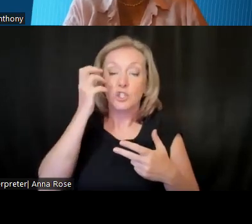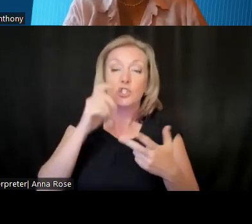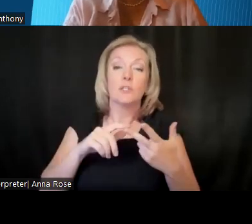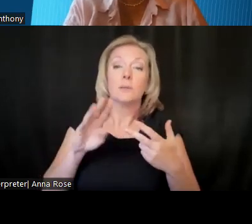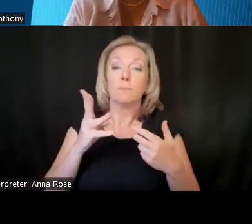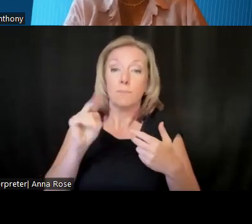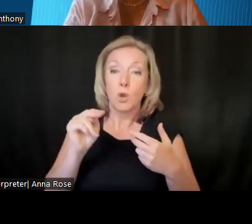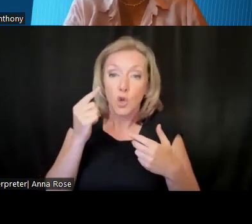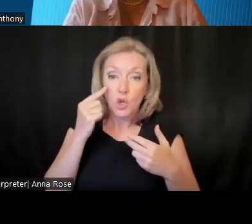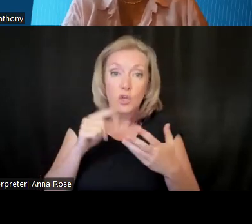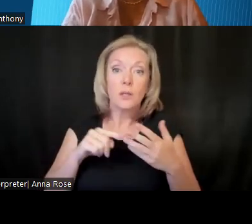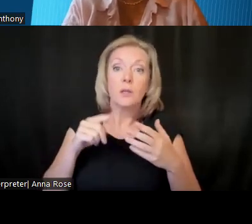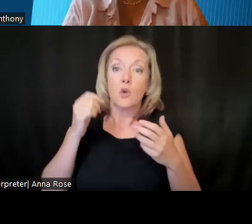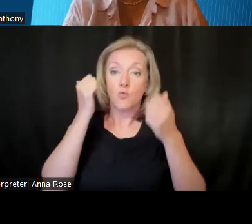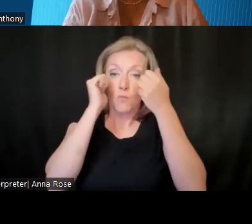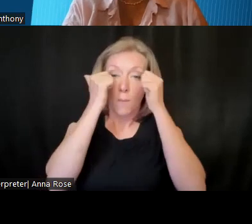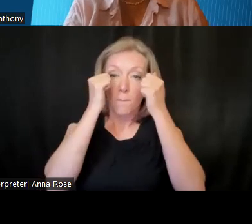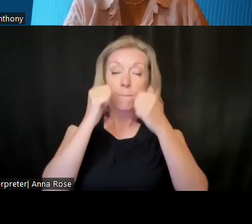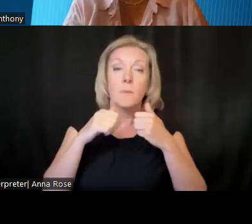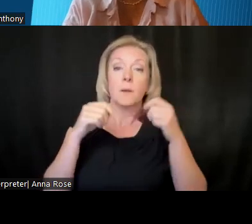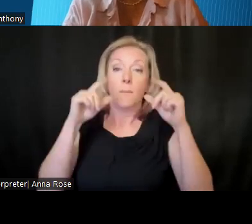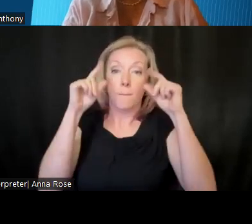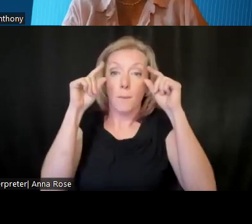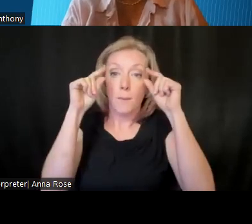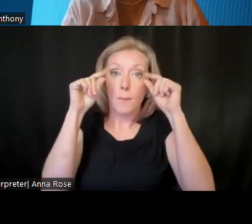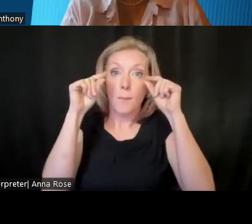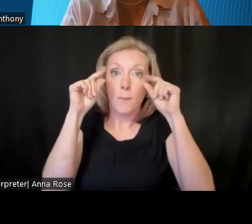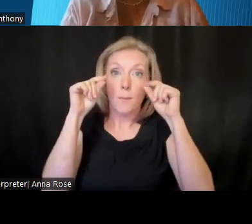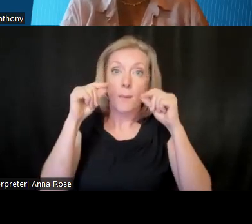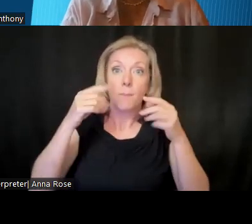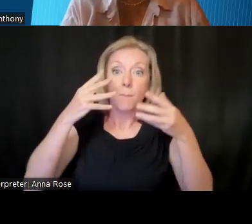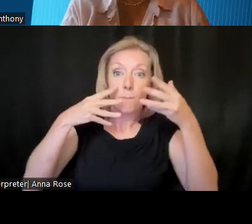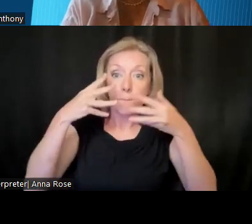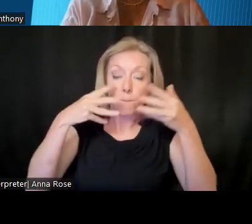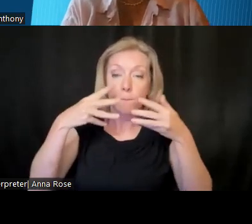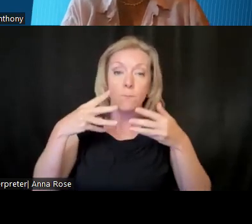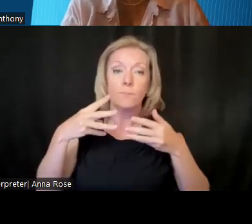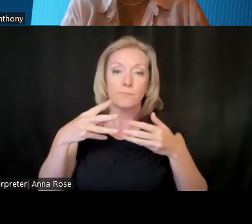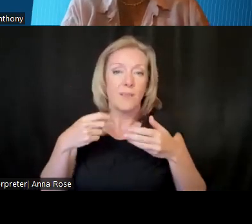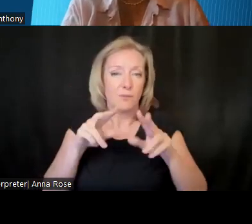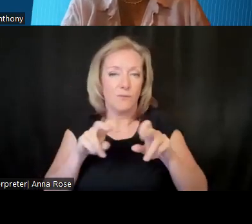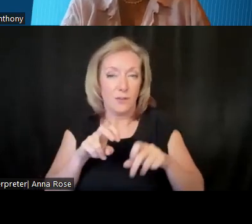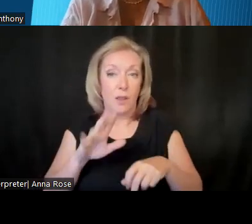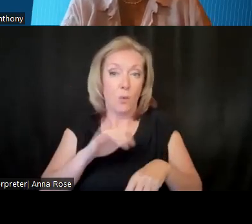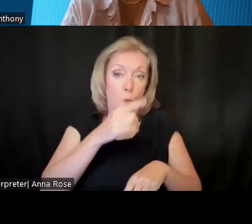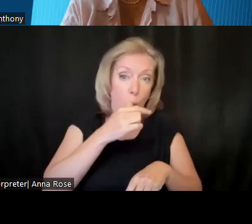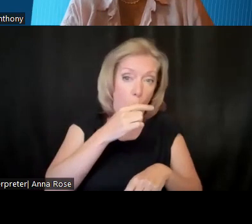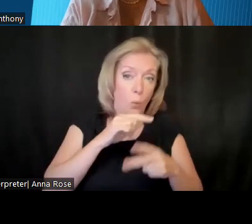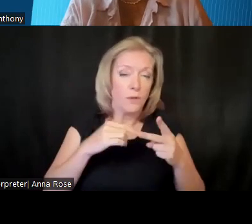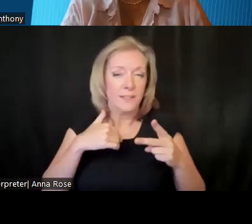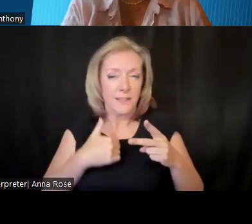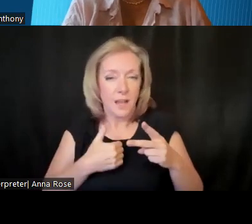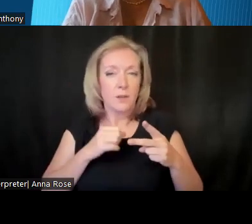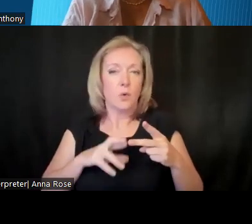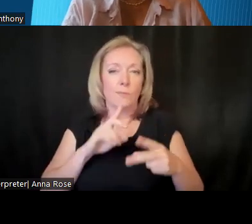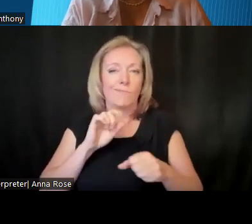rub their eyes? Do they blink? So bottom line is sometimes you have to tease out what's a cold, what's I'm tired. But just, is